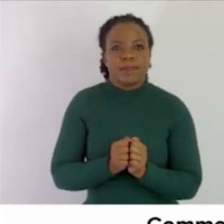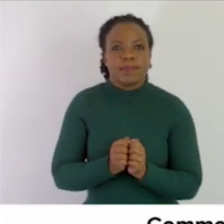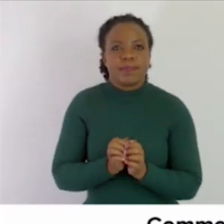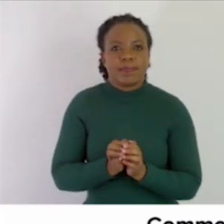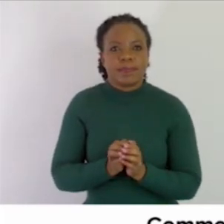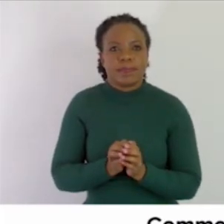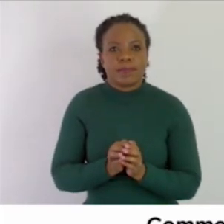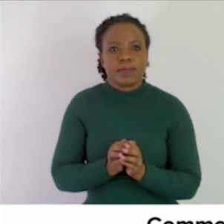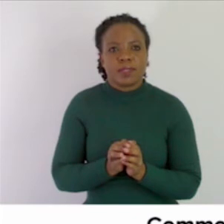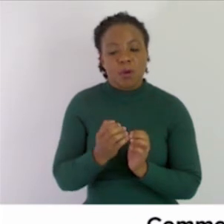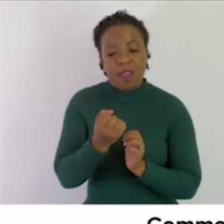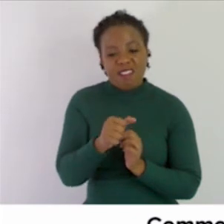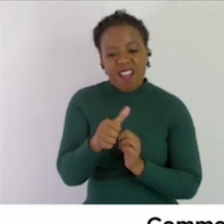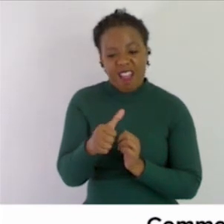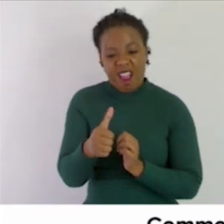There are also other